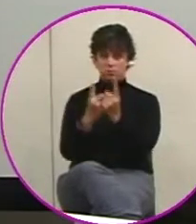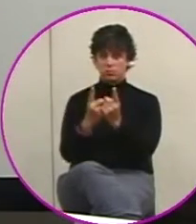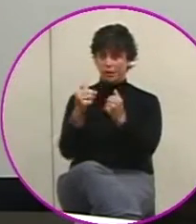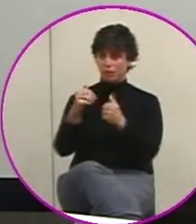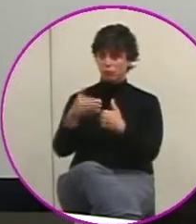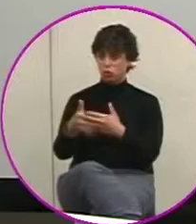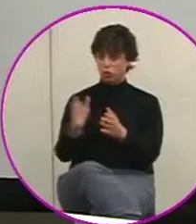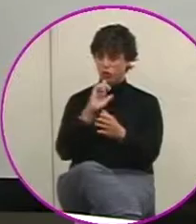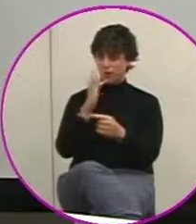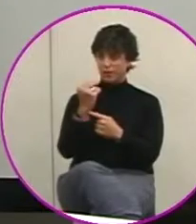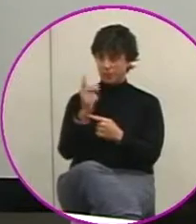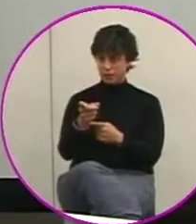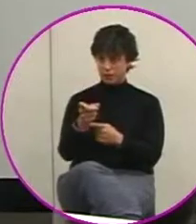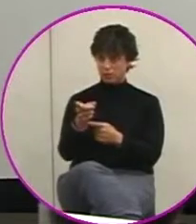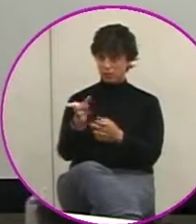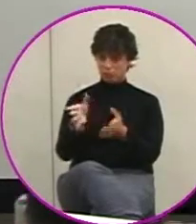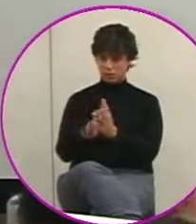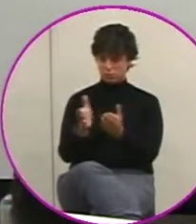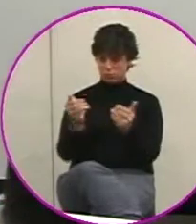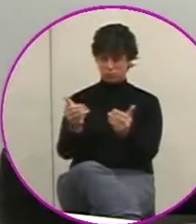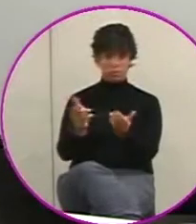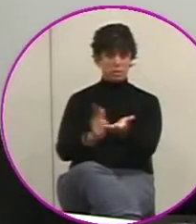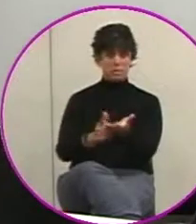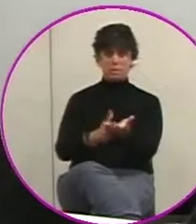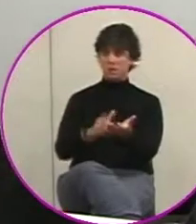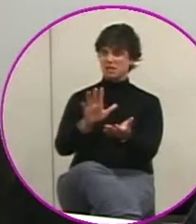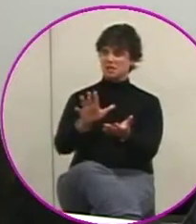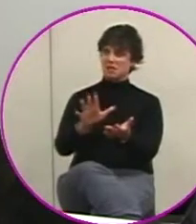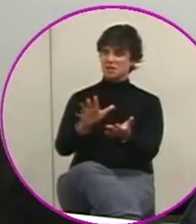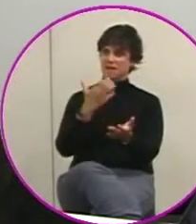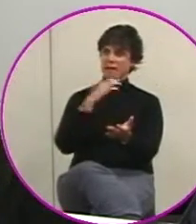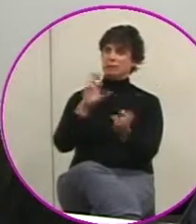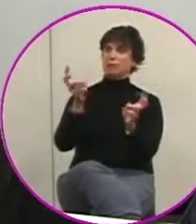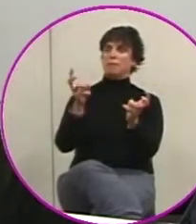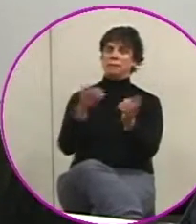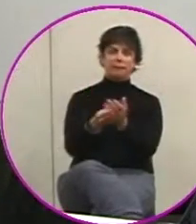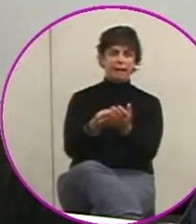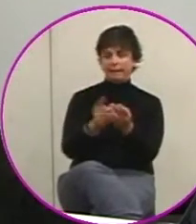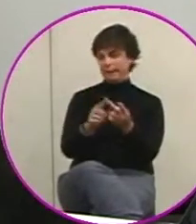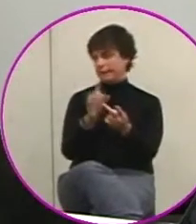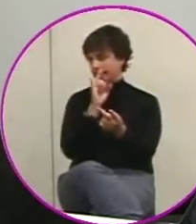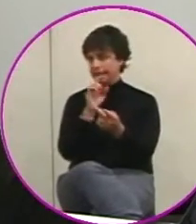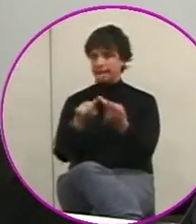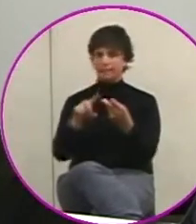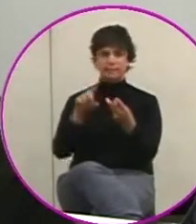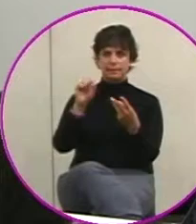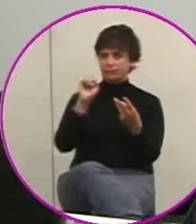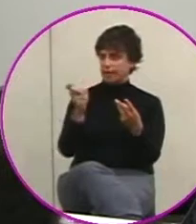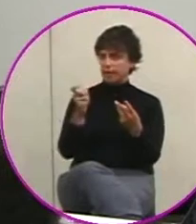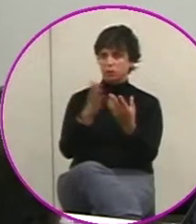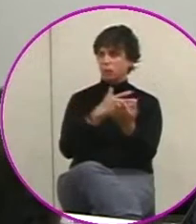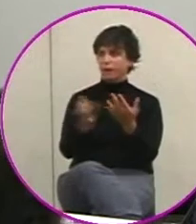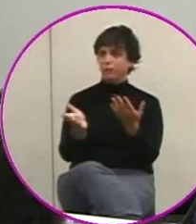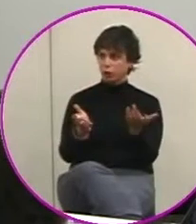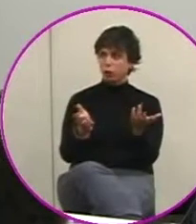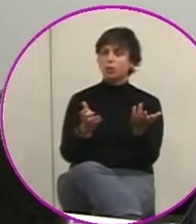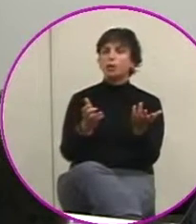minutes, ask them to talk about whatever their hot button issue is, money, the kids, sex, whatever it is,